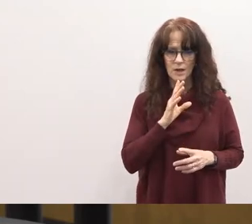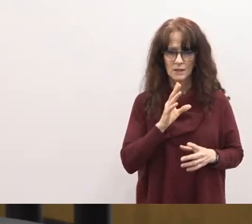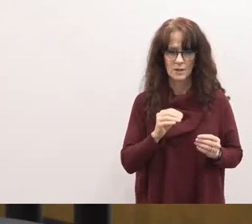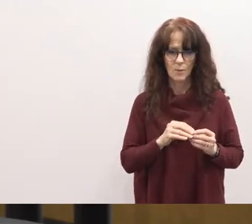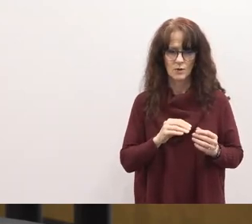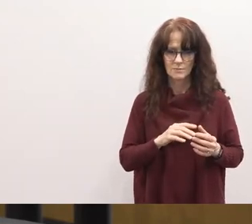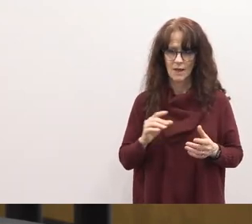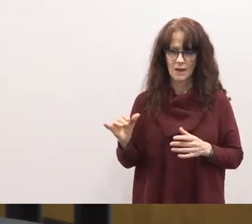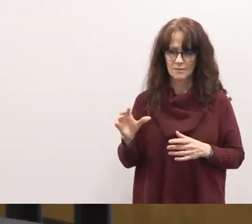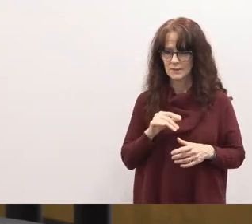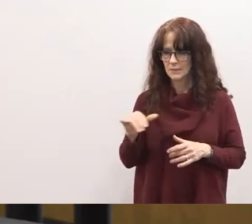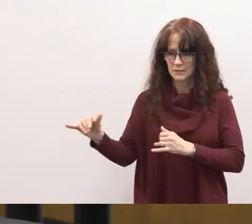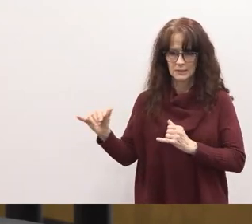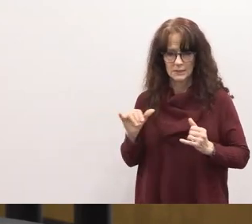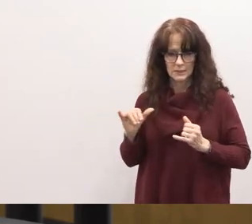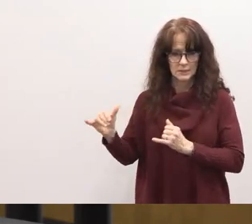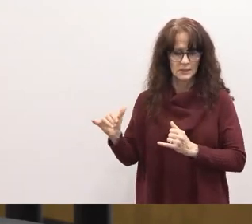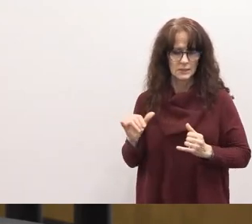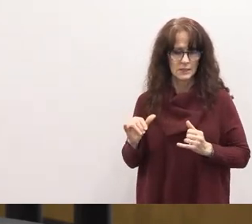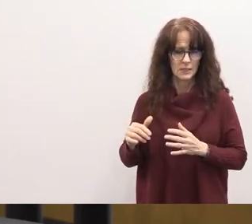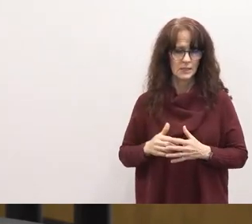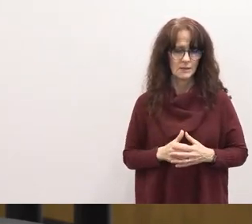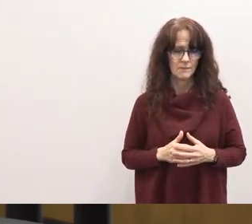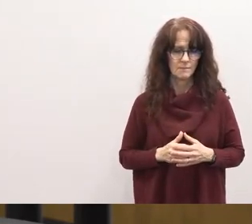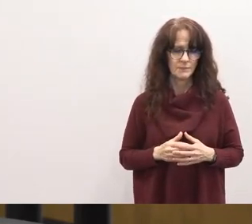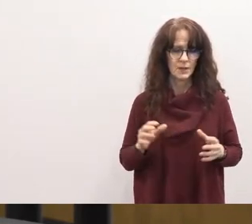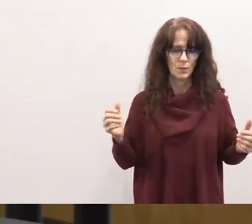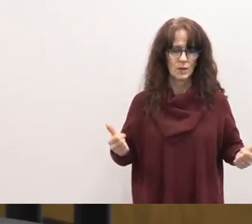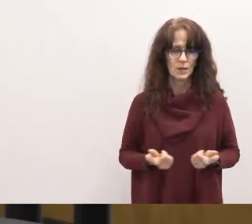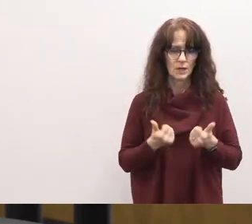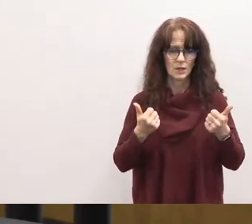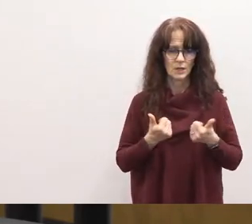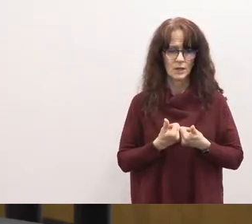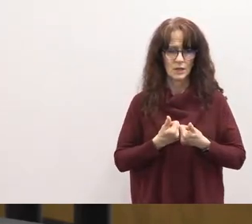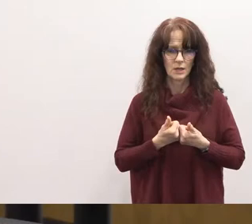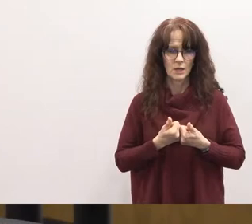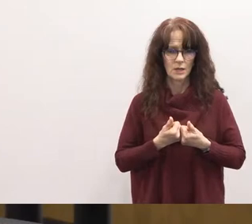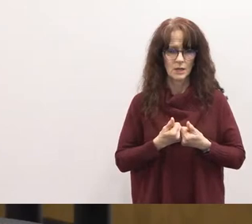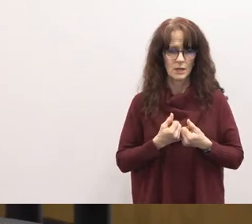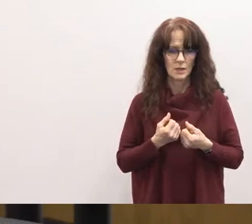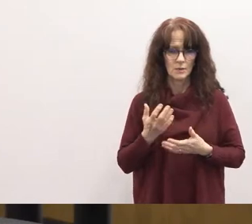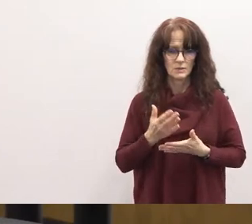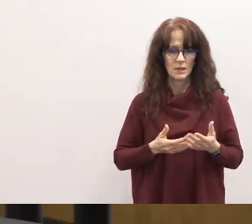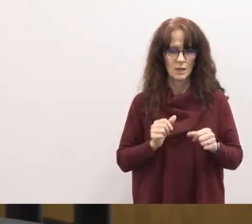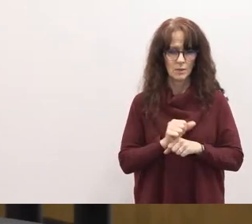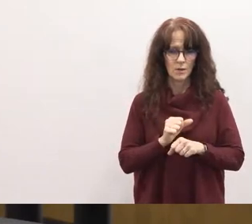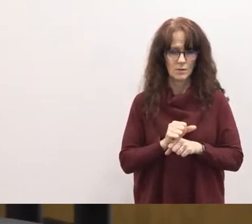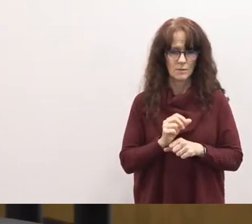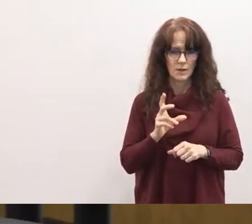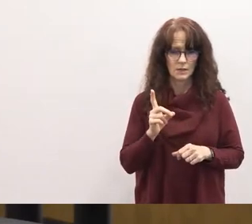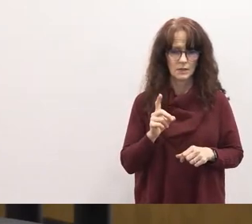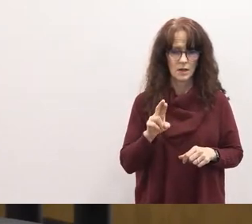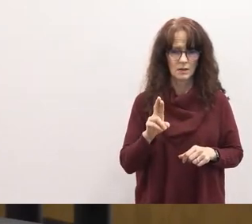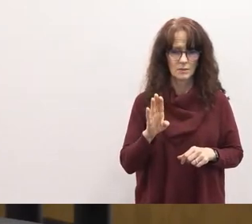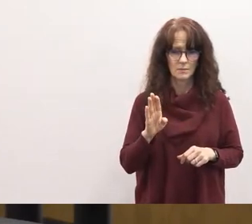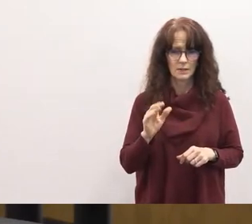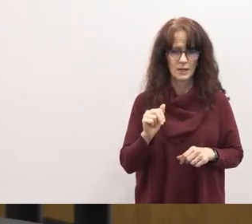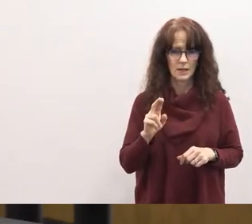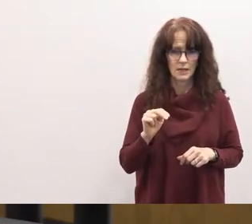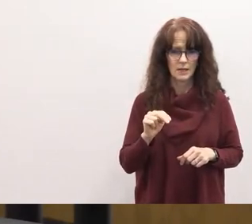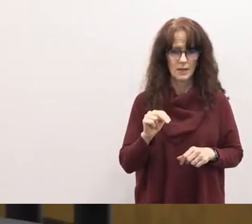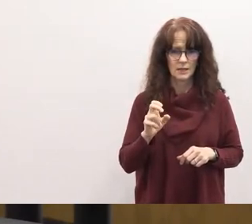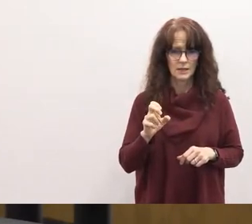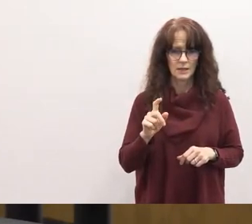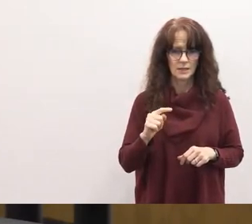my colleagues in the community, we were challenged with a bit of work by Dr. Benitez here. And as